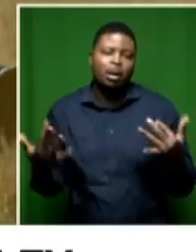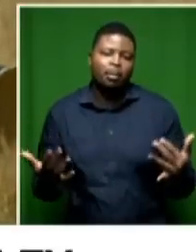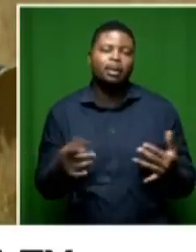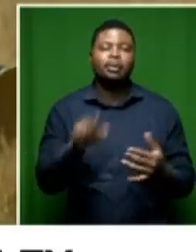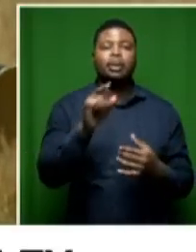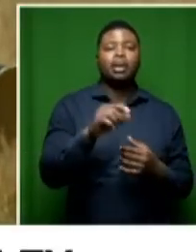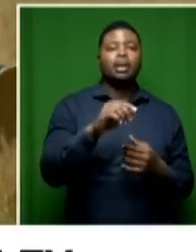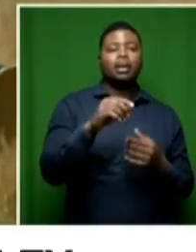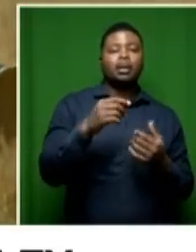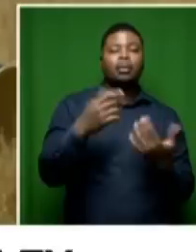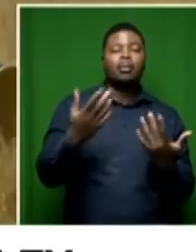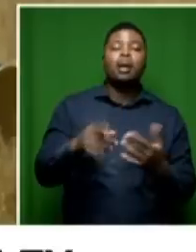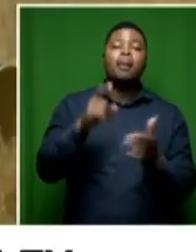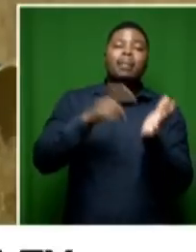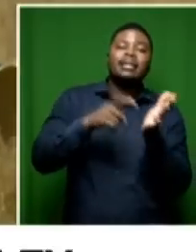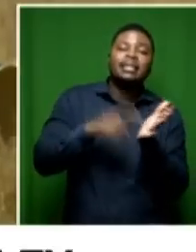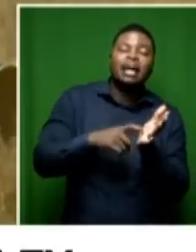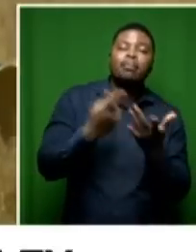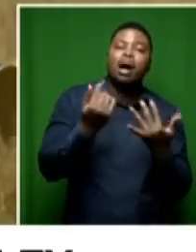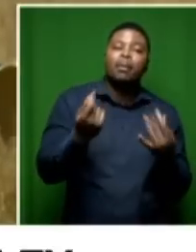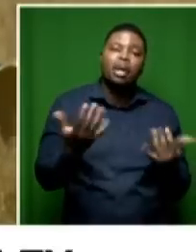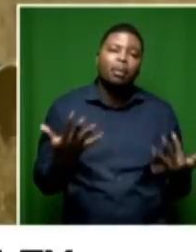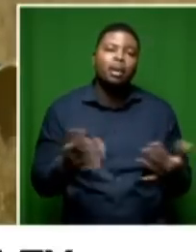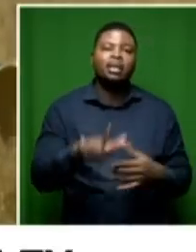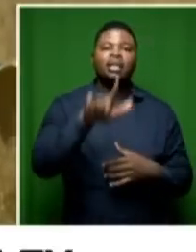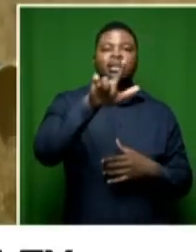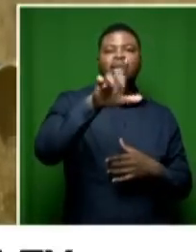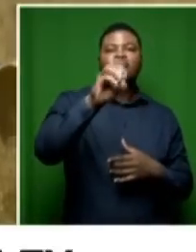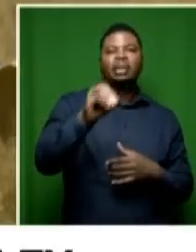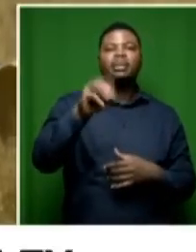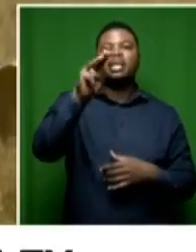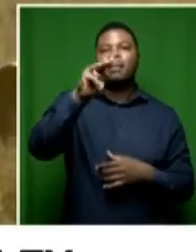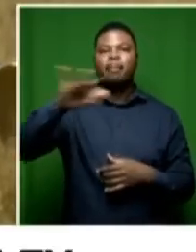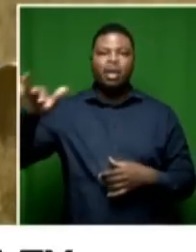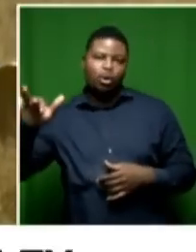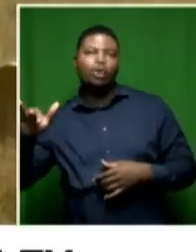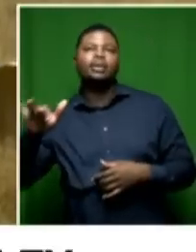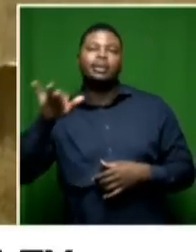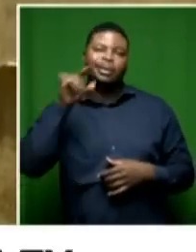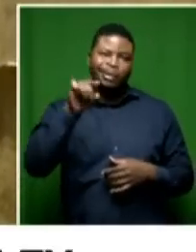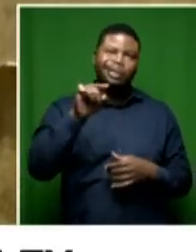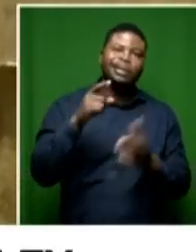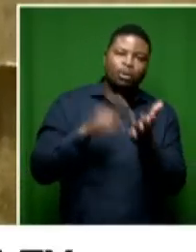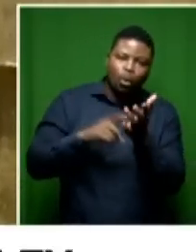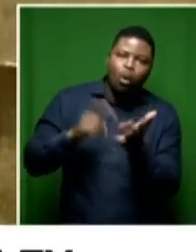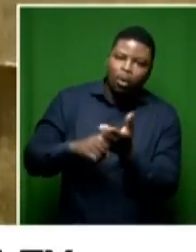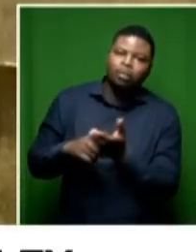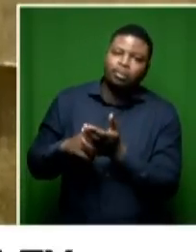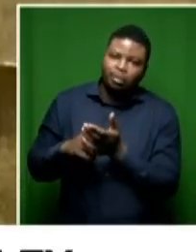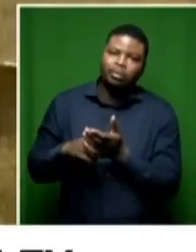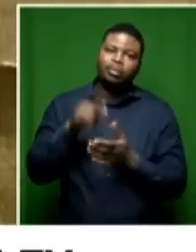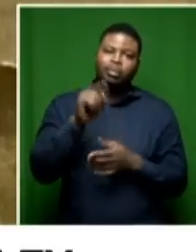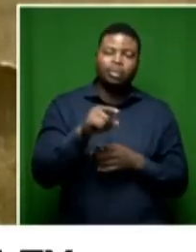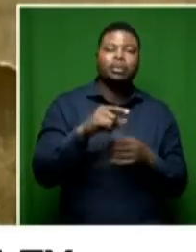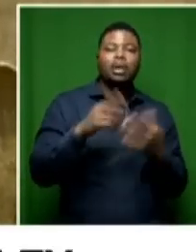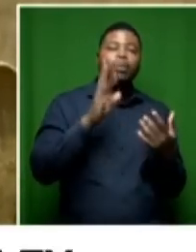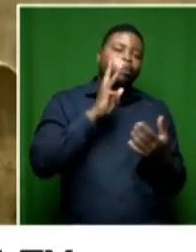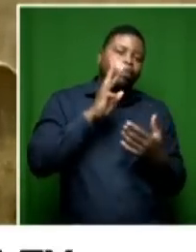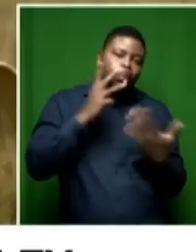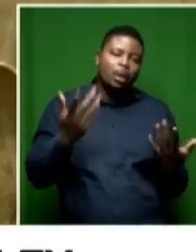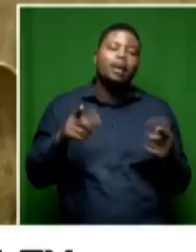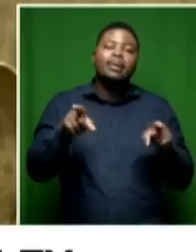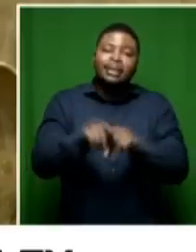rand in outstanding debt. So for the next 3 days, people will be experiencing rolling blackouts. That's now